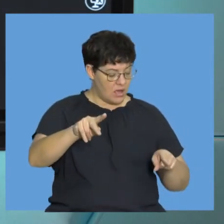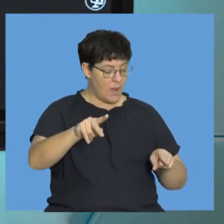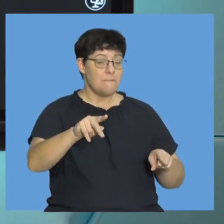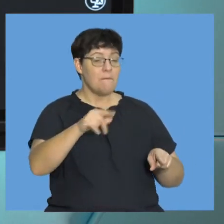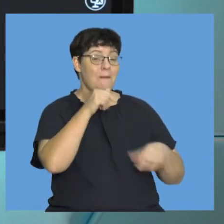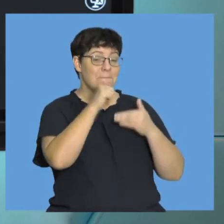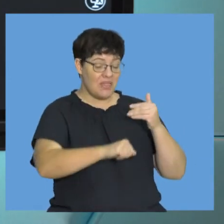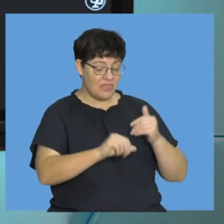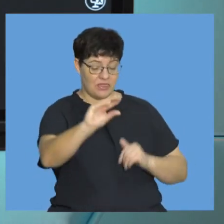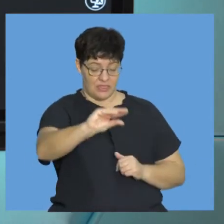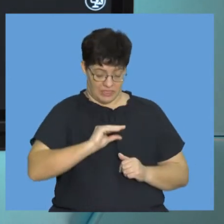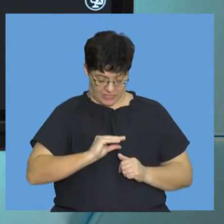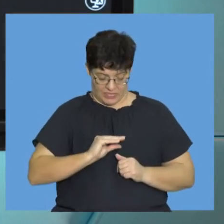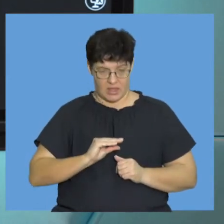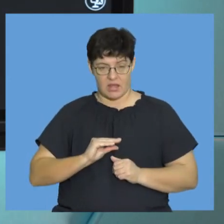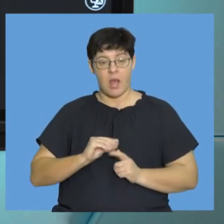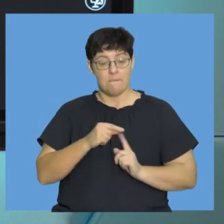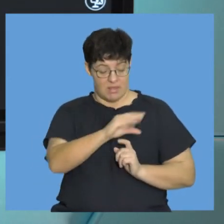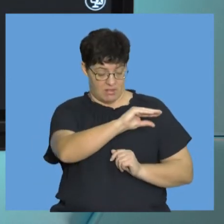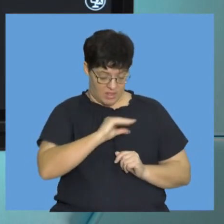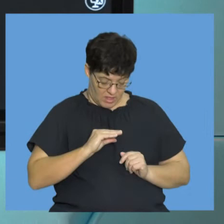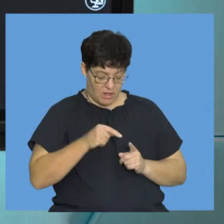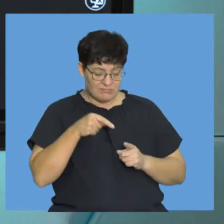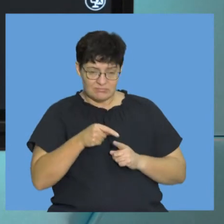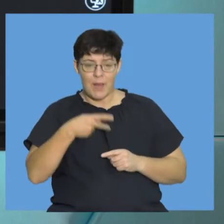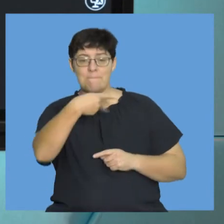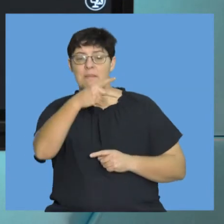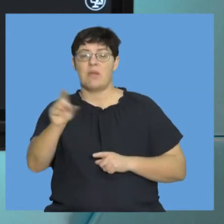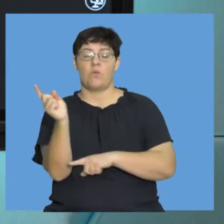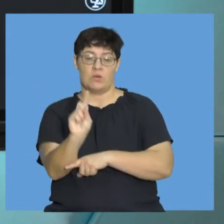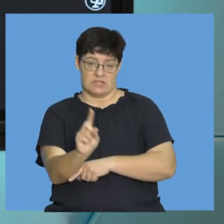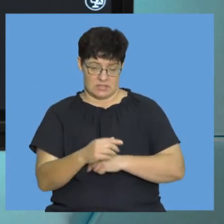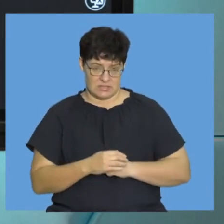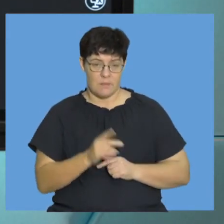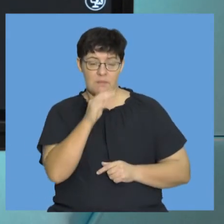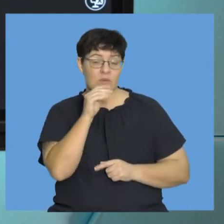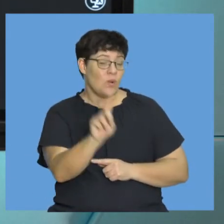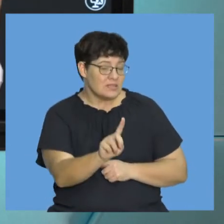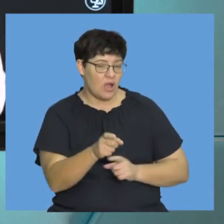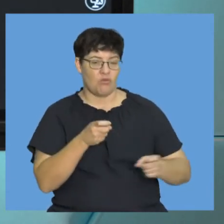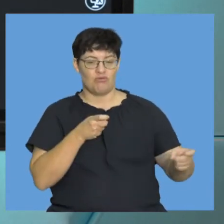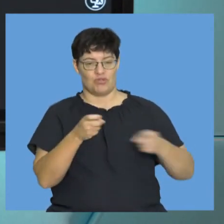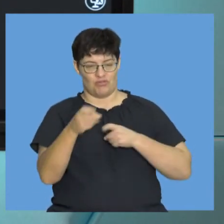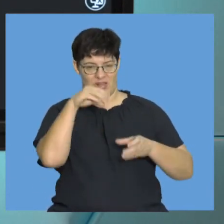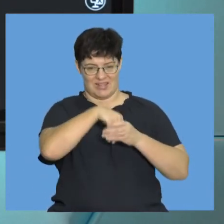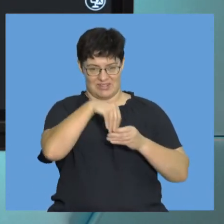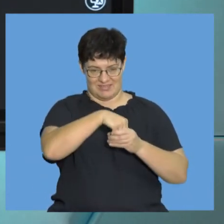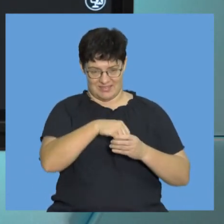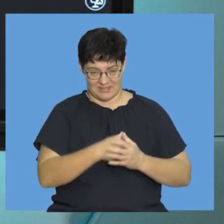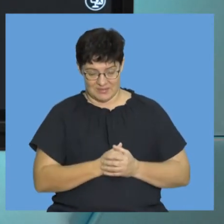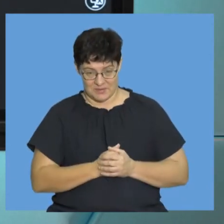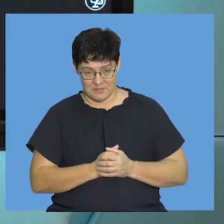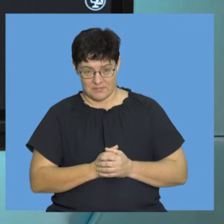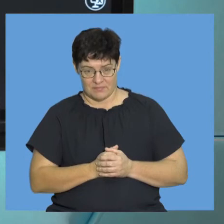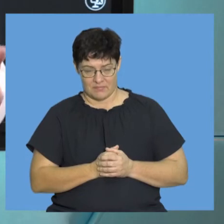been allocated and for what it has been allocated. That means control, internal